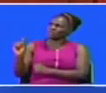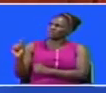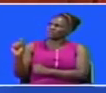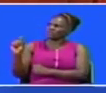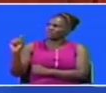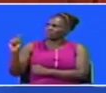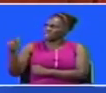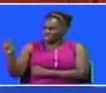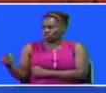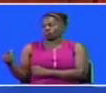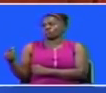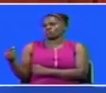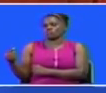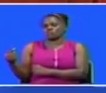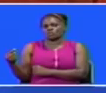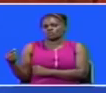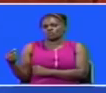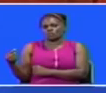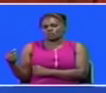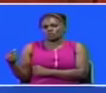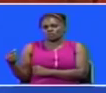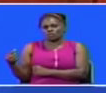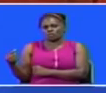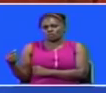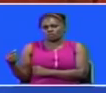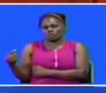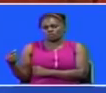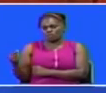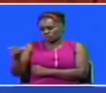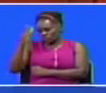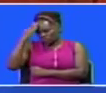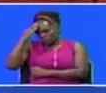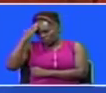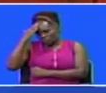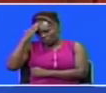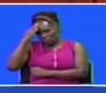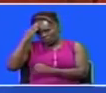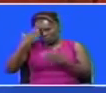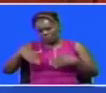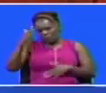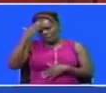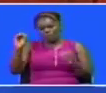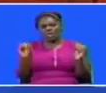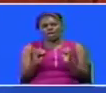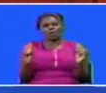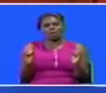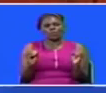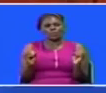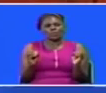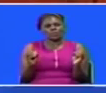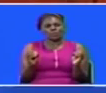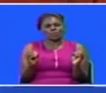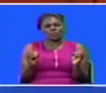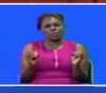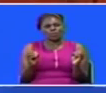70 million? 70. Your annual budget? Yes, annual budget. And you know, you people who know what campaign means,